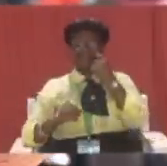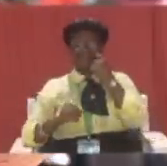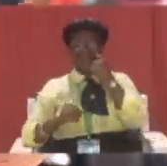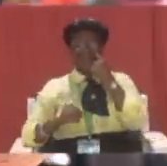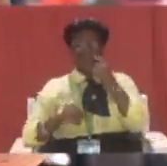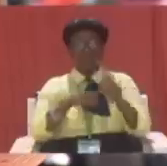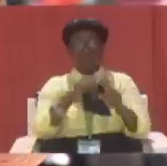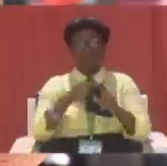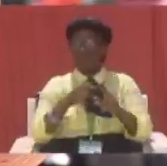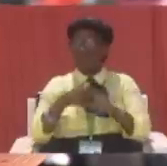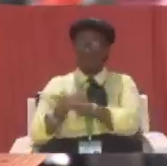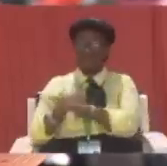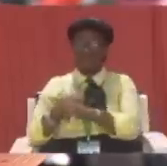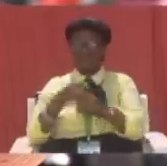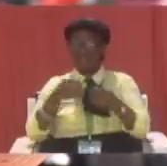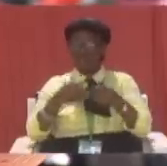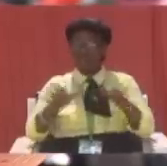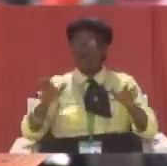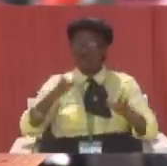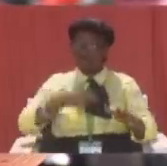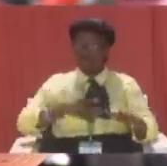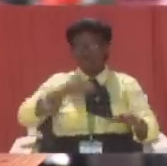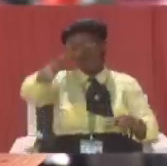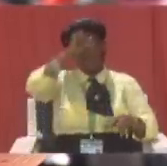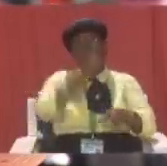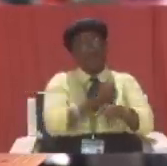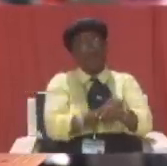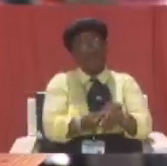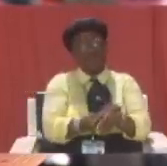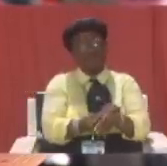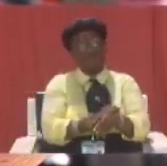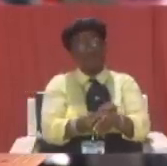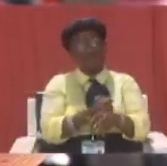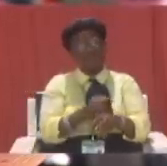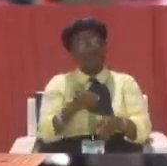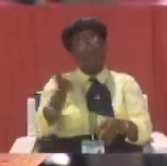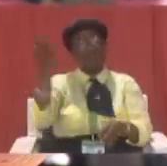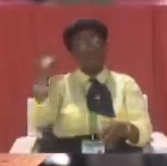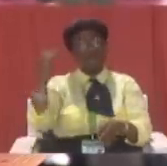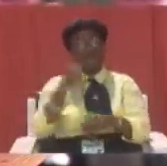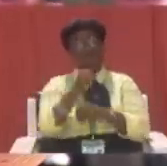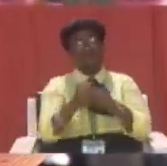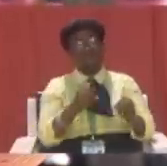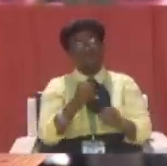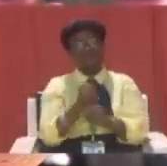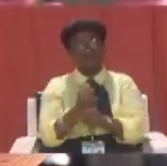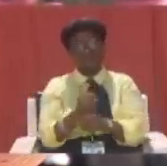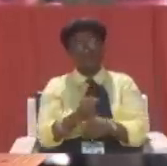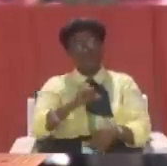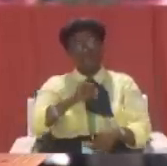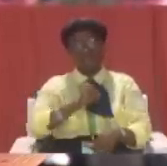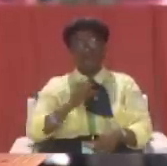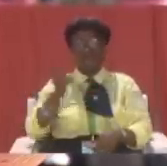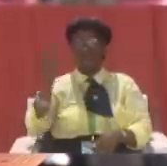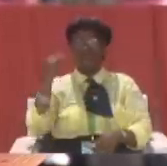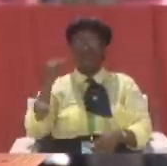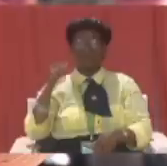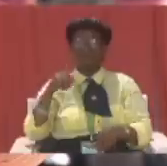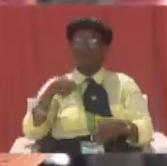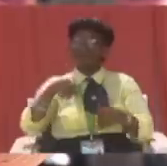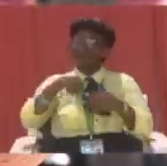When I lost my son last year, and I was deeply in